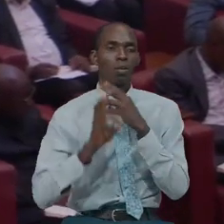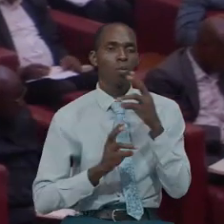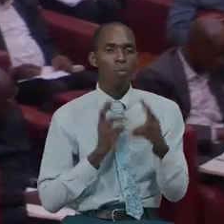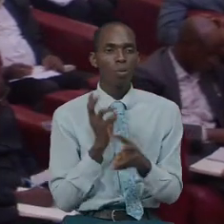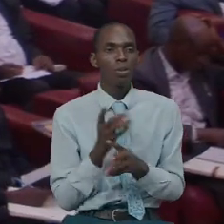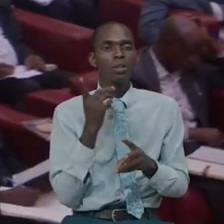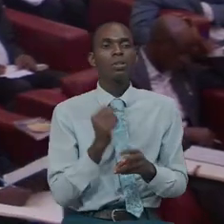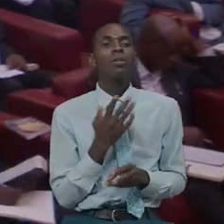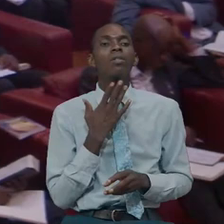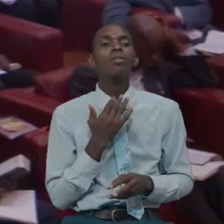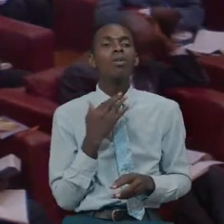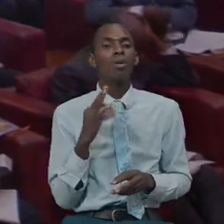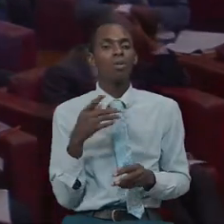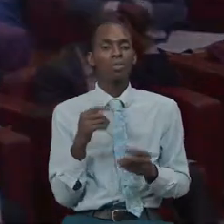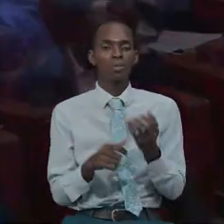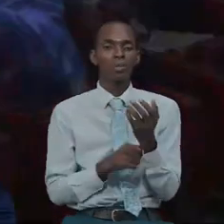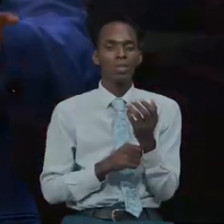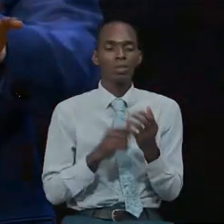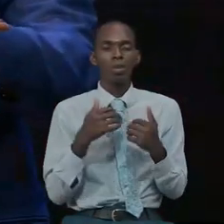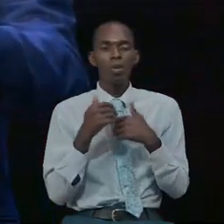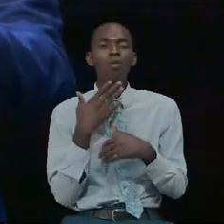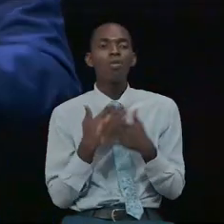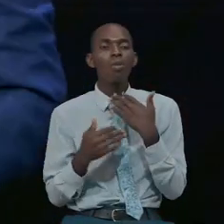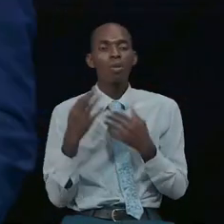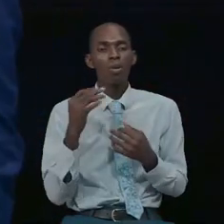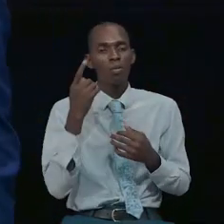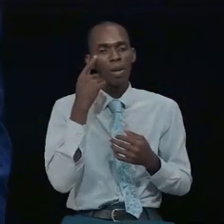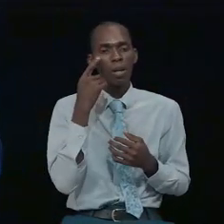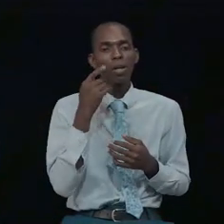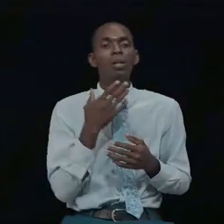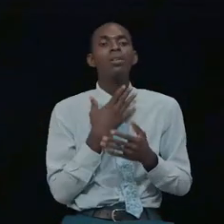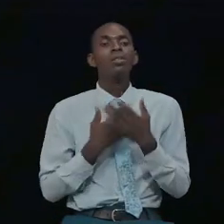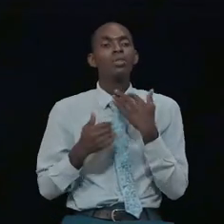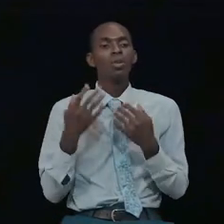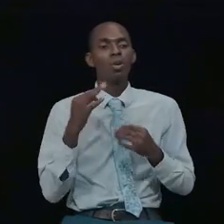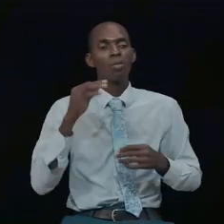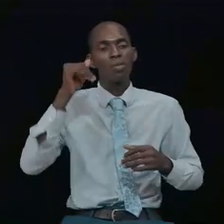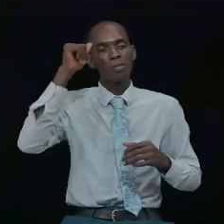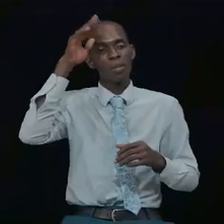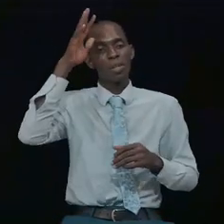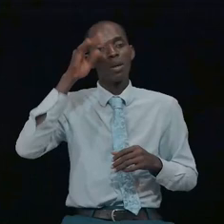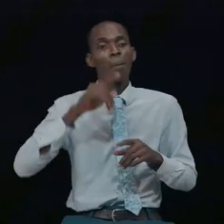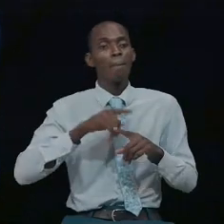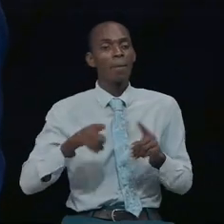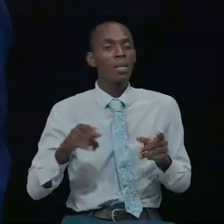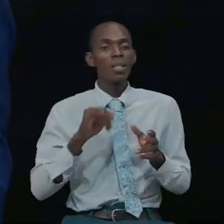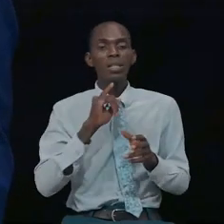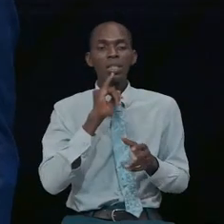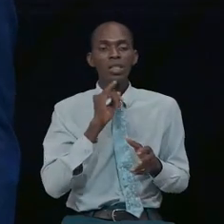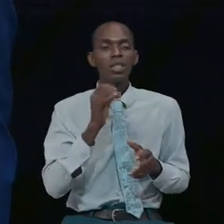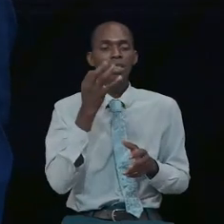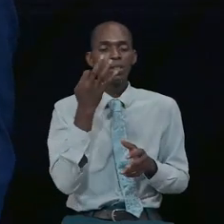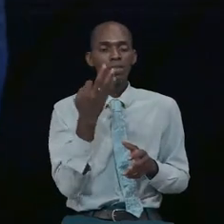flesh, the lust of the eyes, and the pride of life is not of the Father,